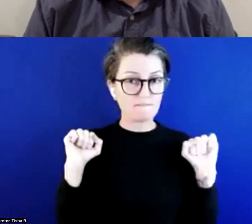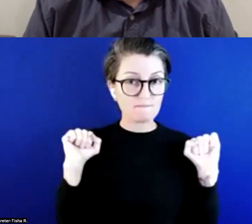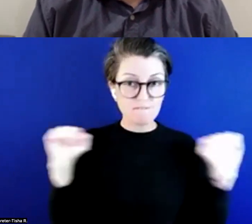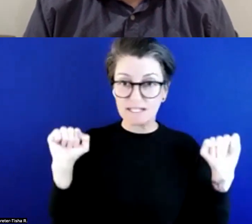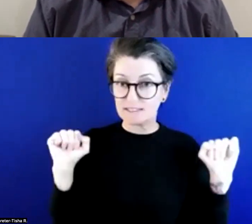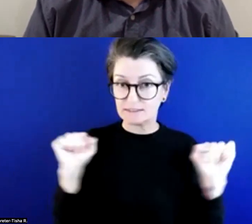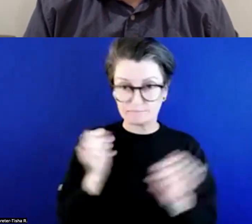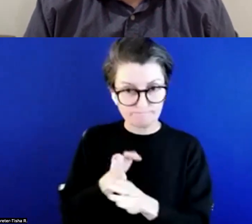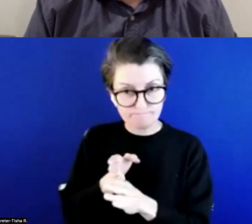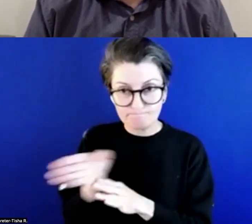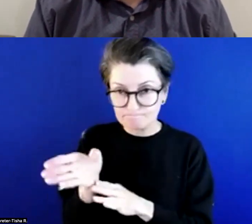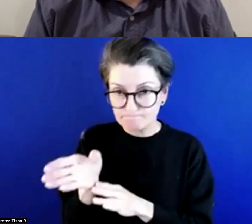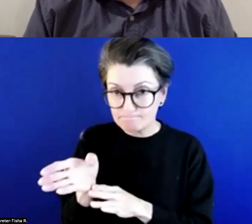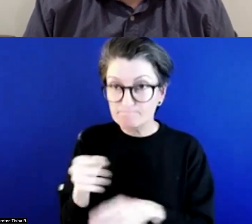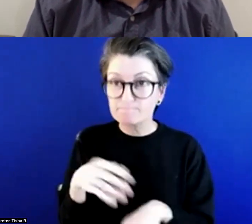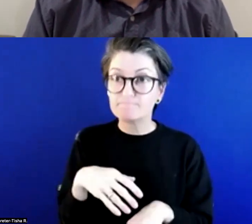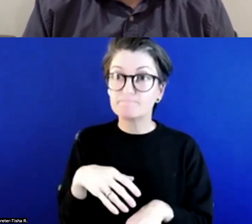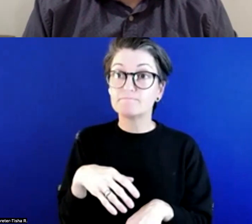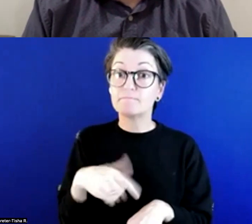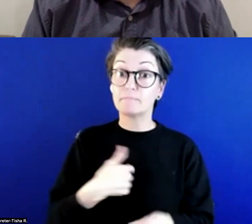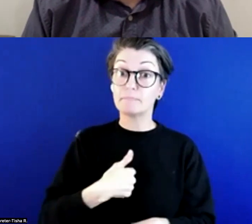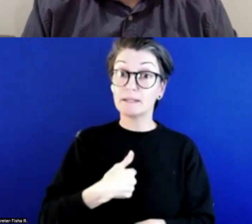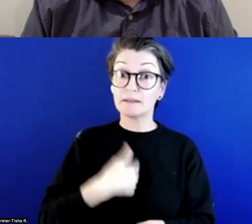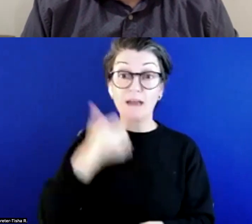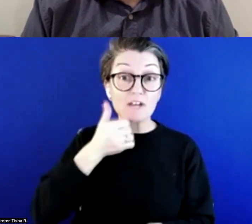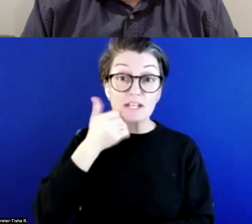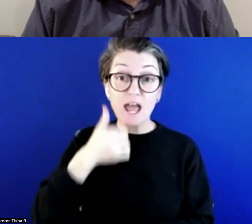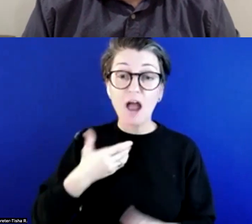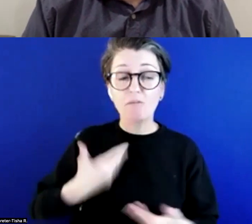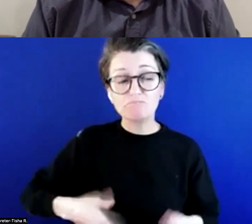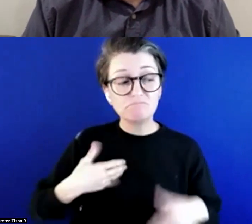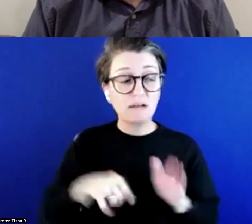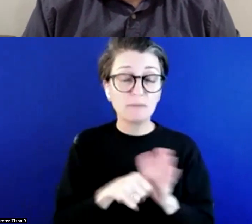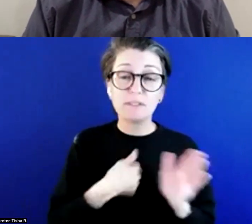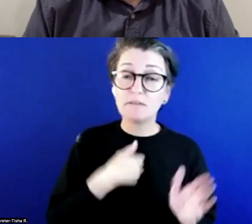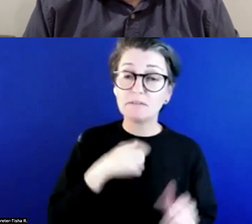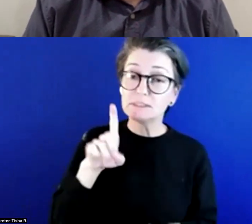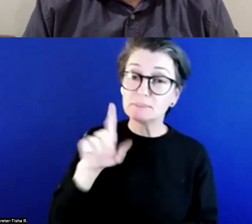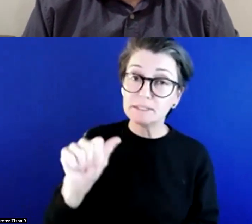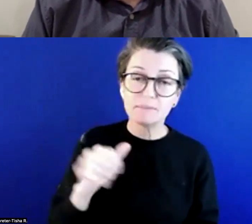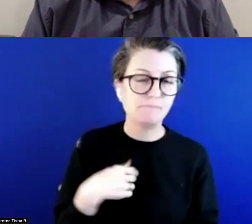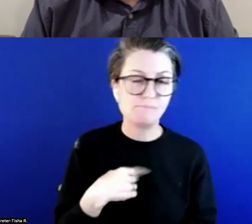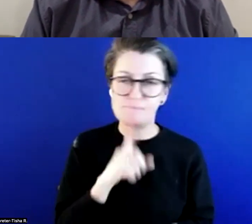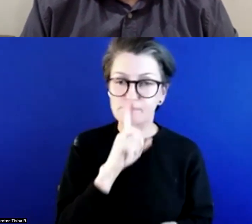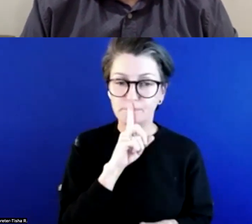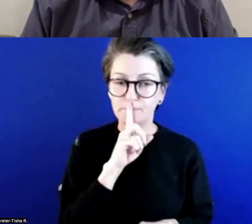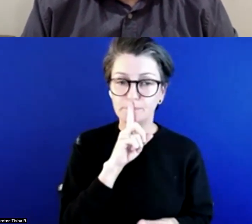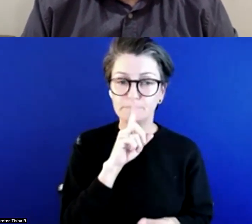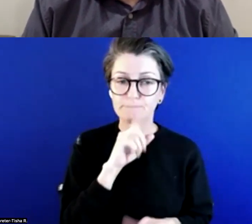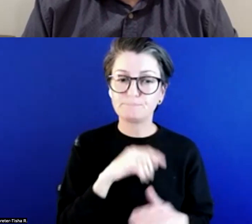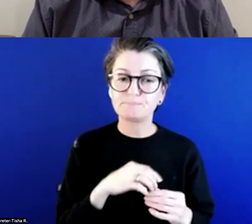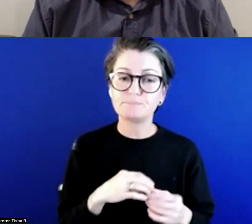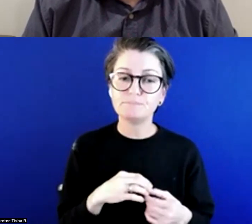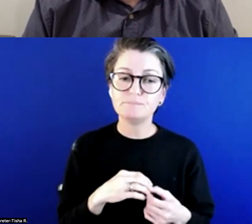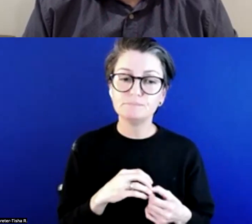day identify as somebody with a disability. I think, I don't say that, and I'm not trying